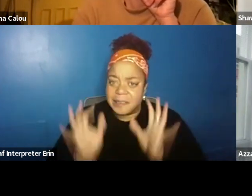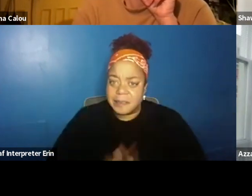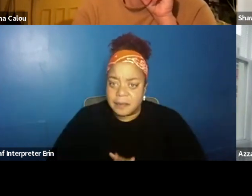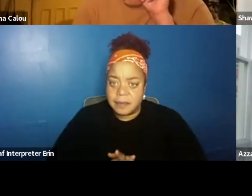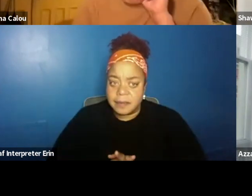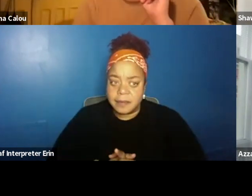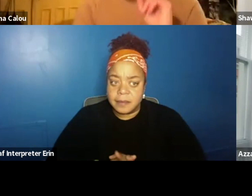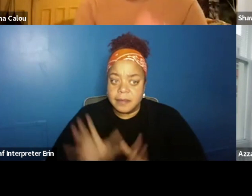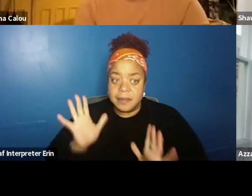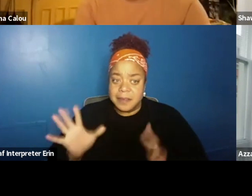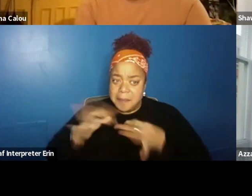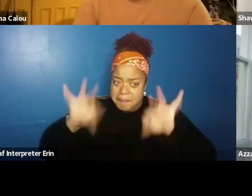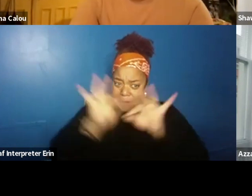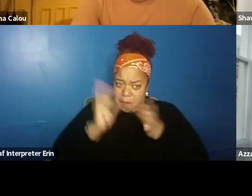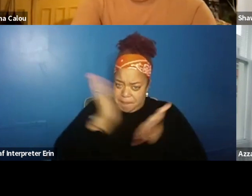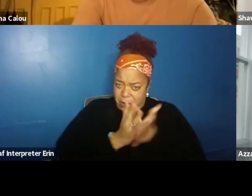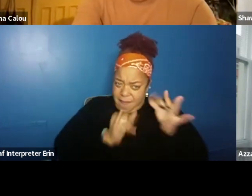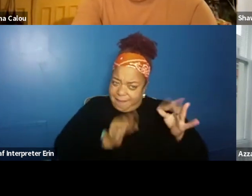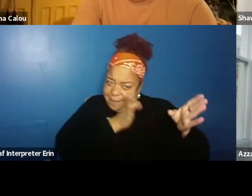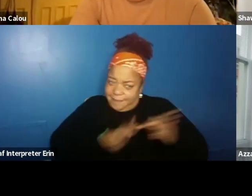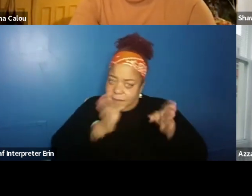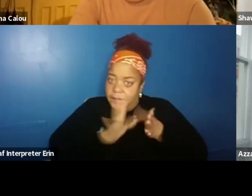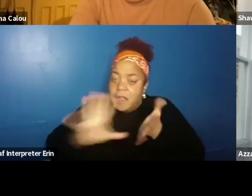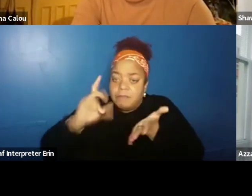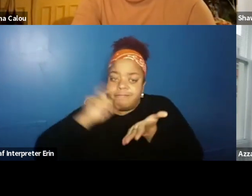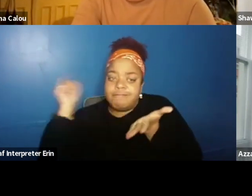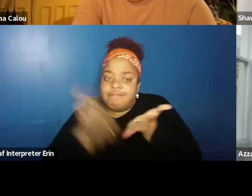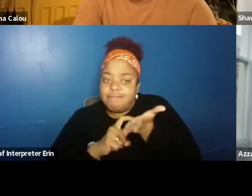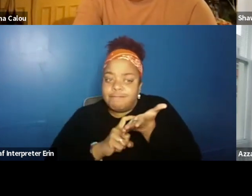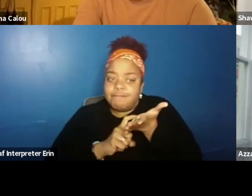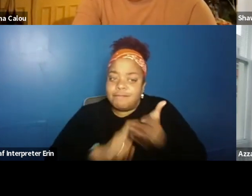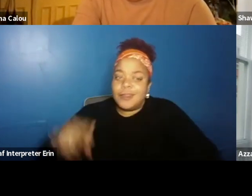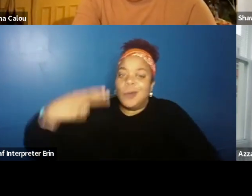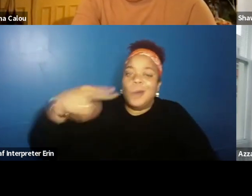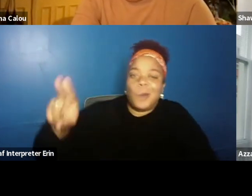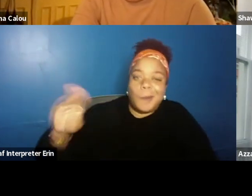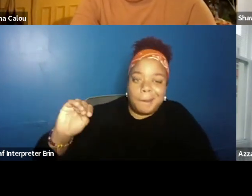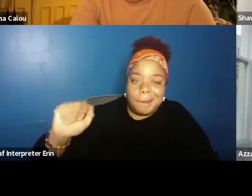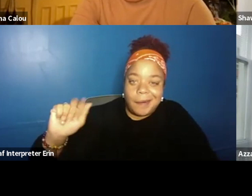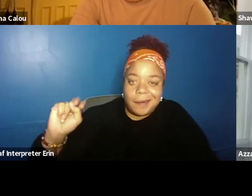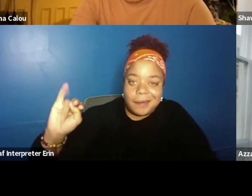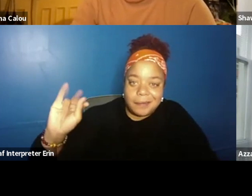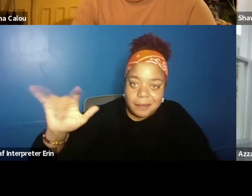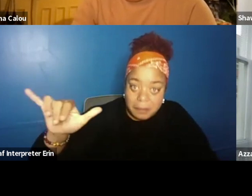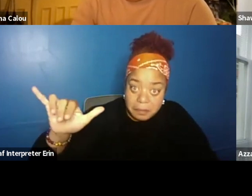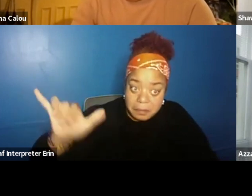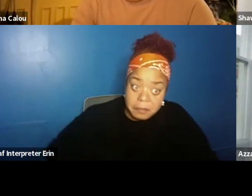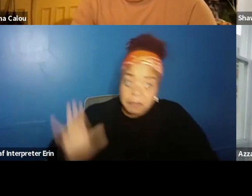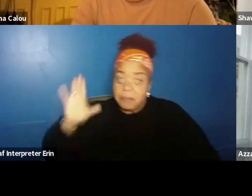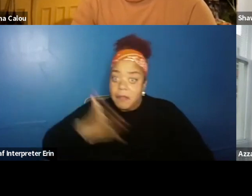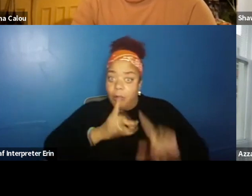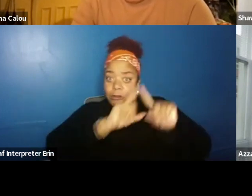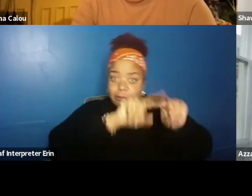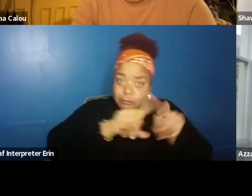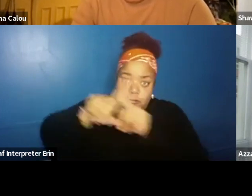in a way that acknowledges our humanity, our interdependence, our what I call love hyphen rage, like